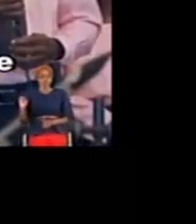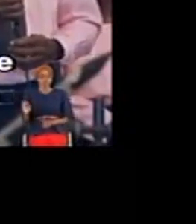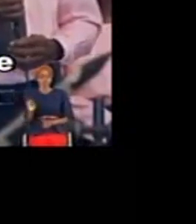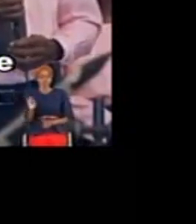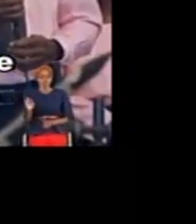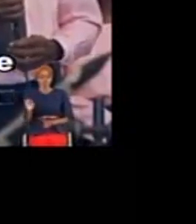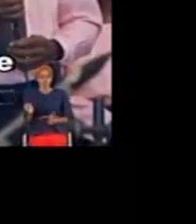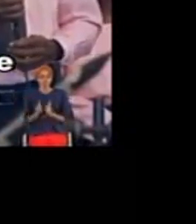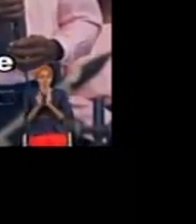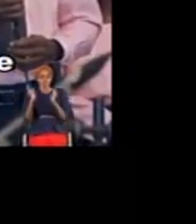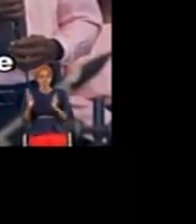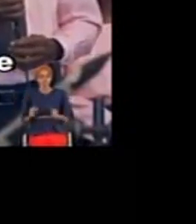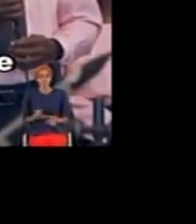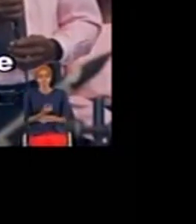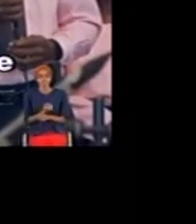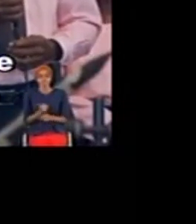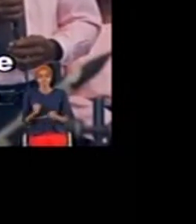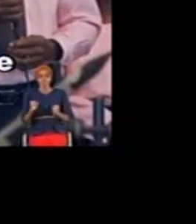forever with the